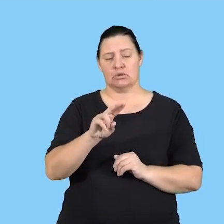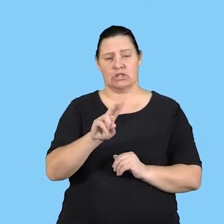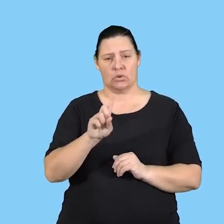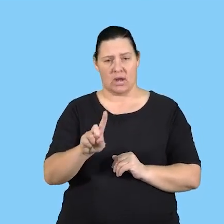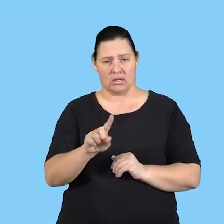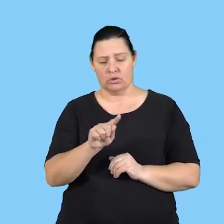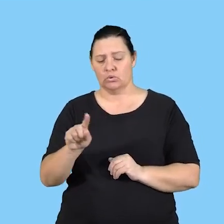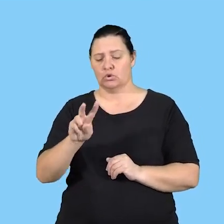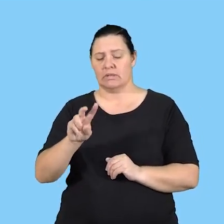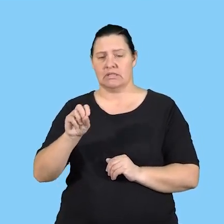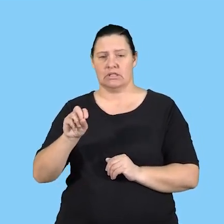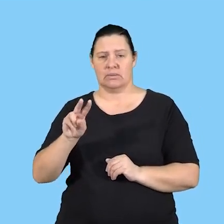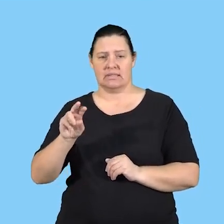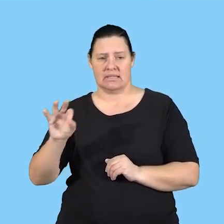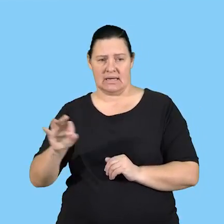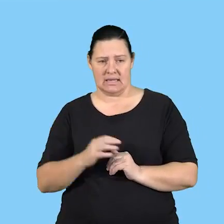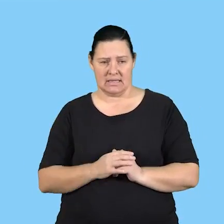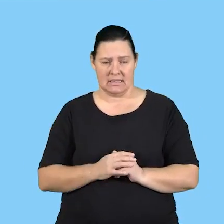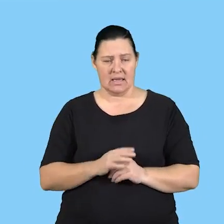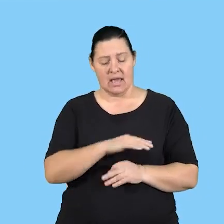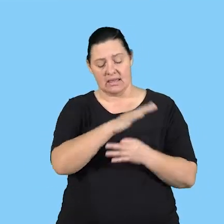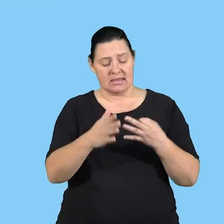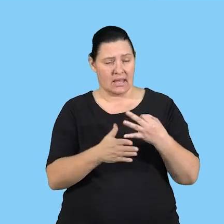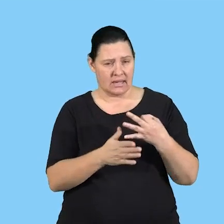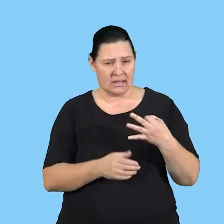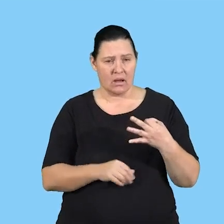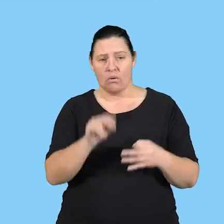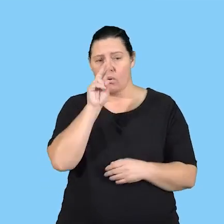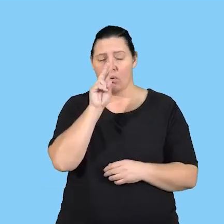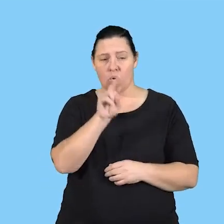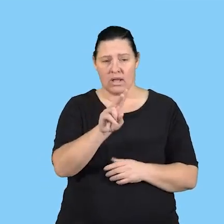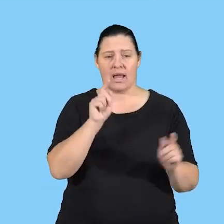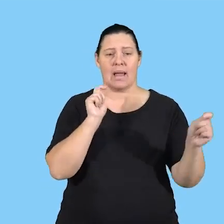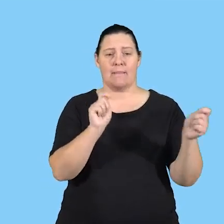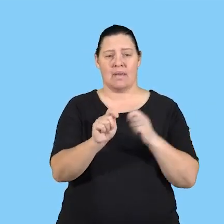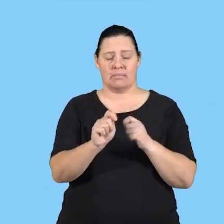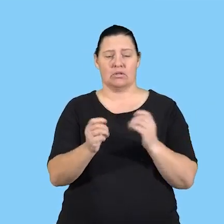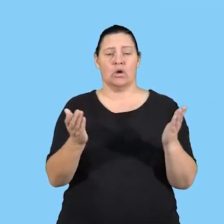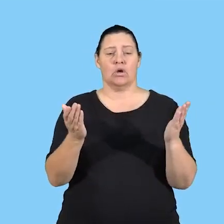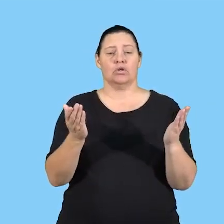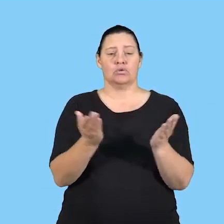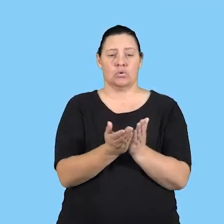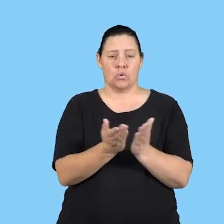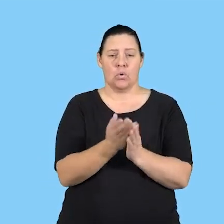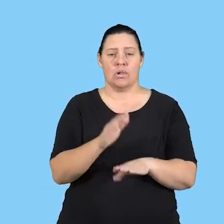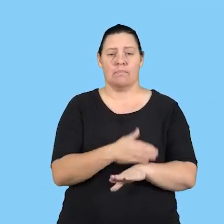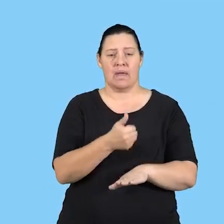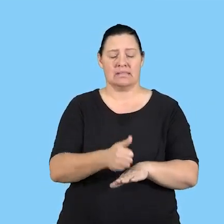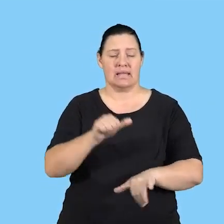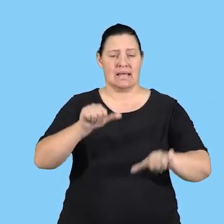to 2023. After that, we will look at the amendments to